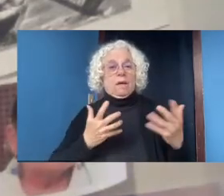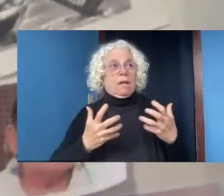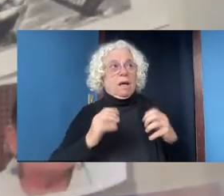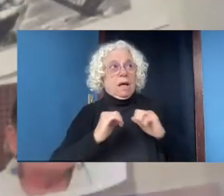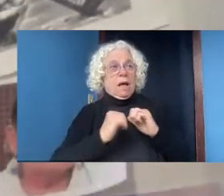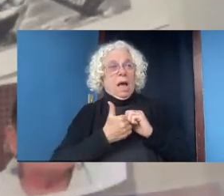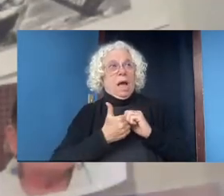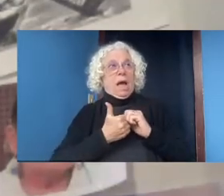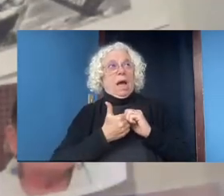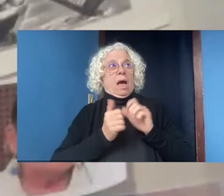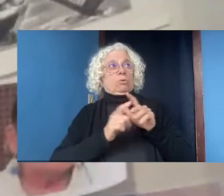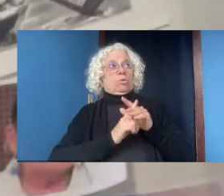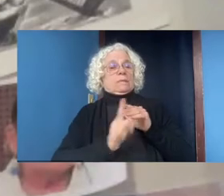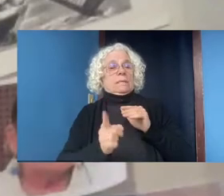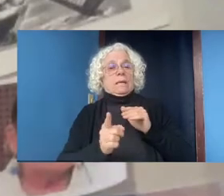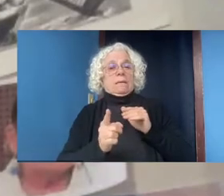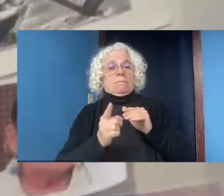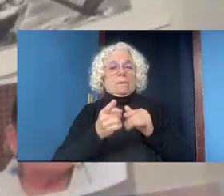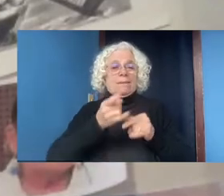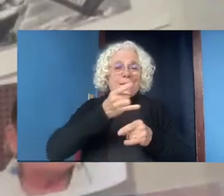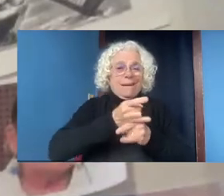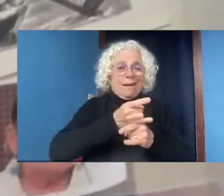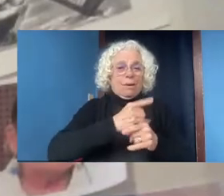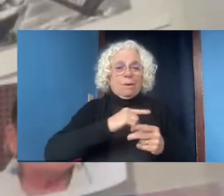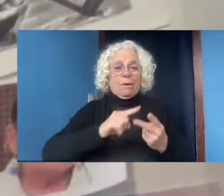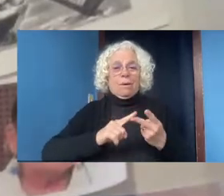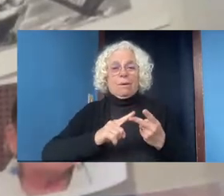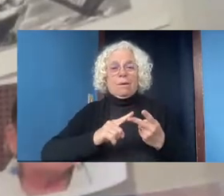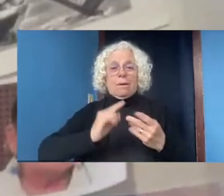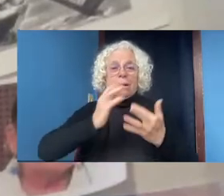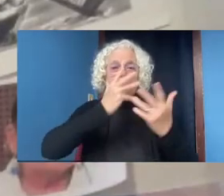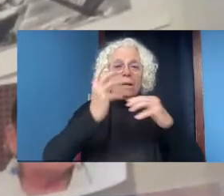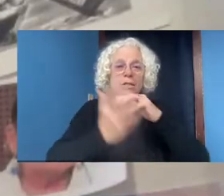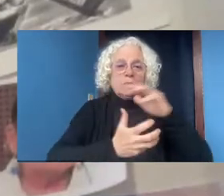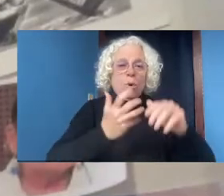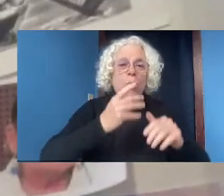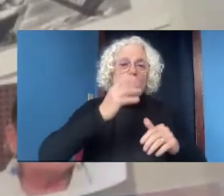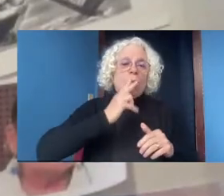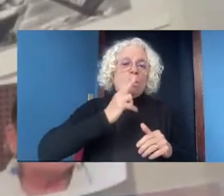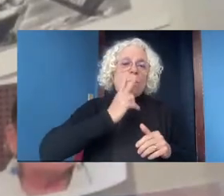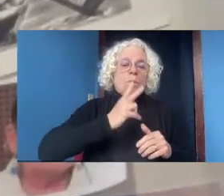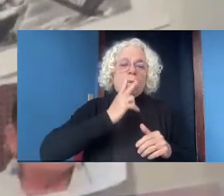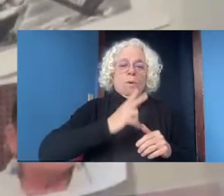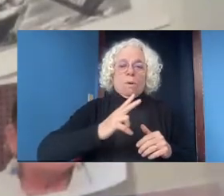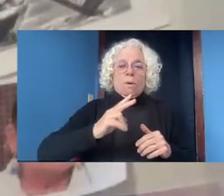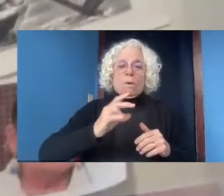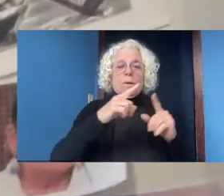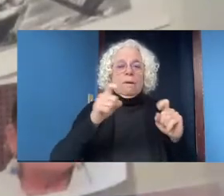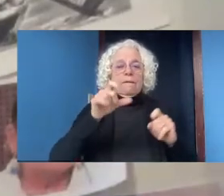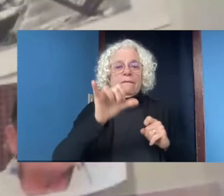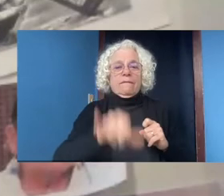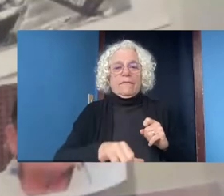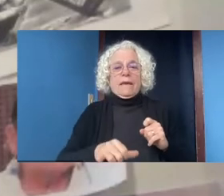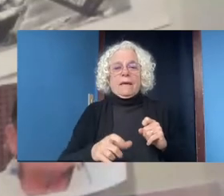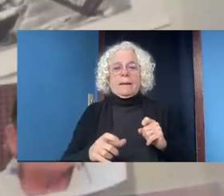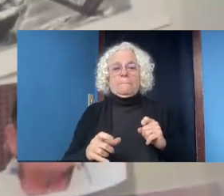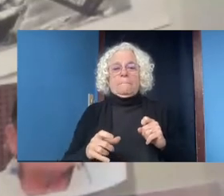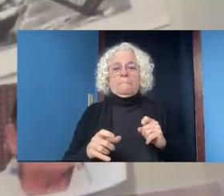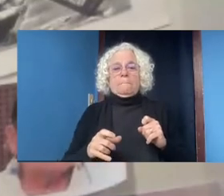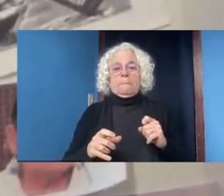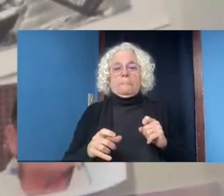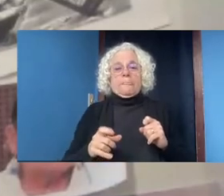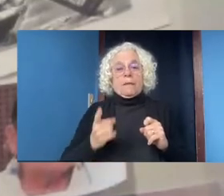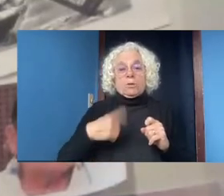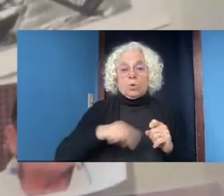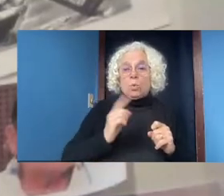other side, where our visions shivered there, near the hills, outside the campuses,